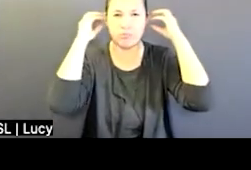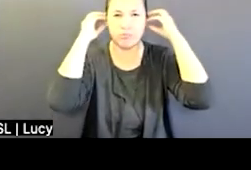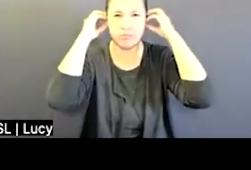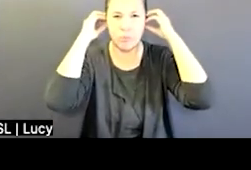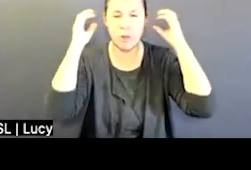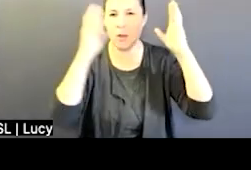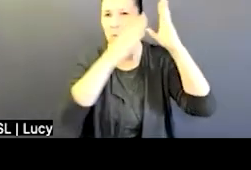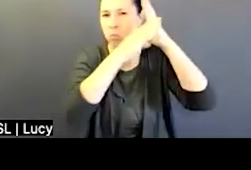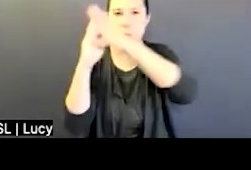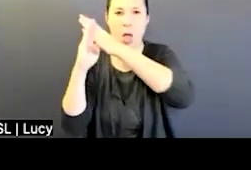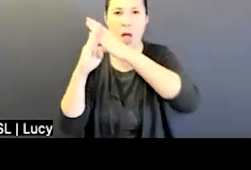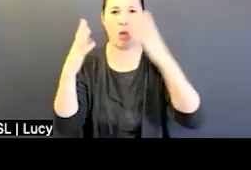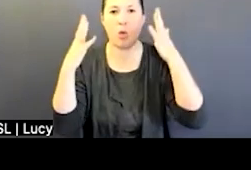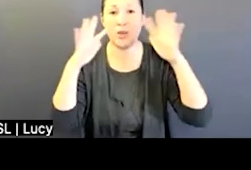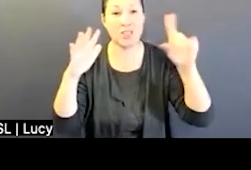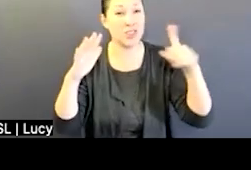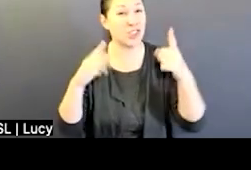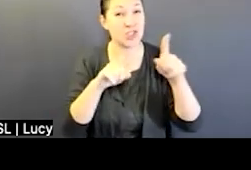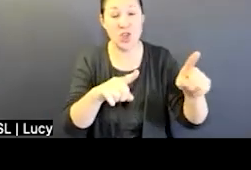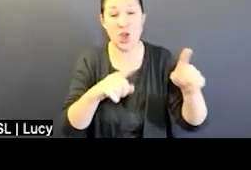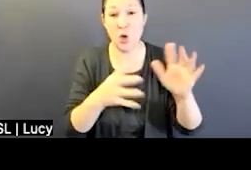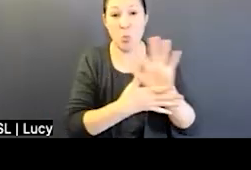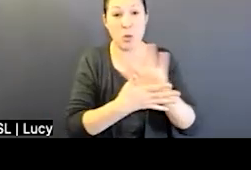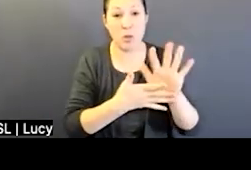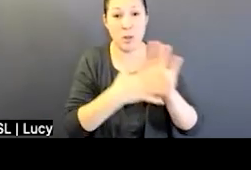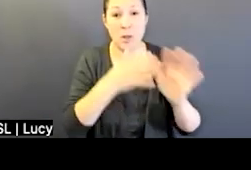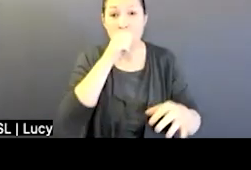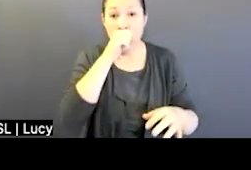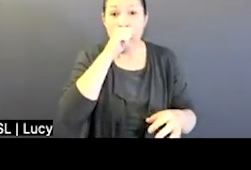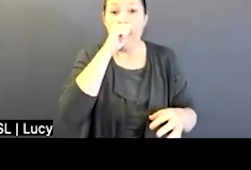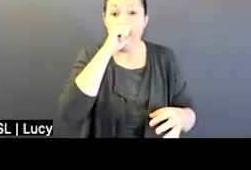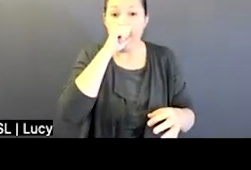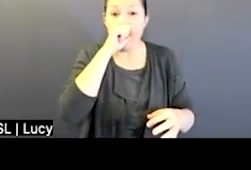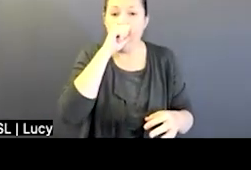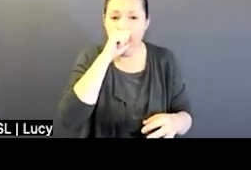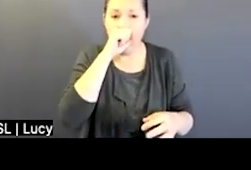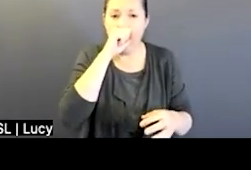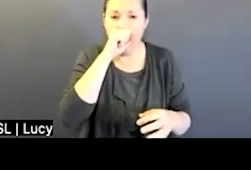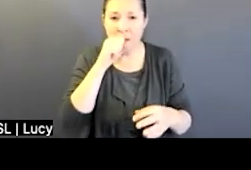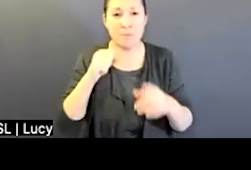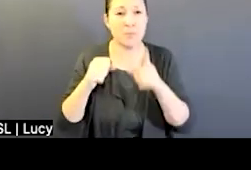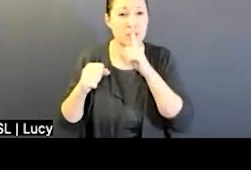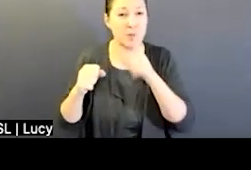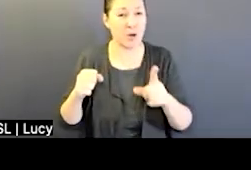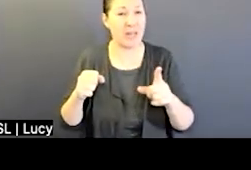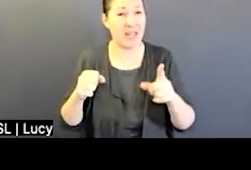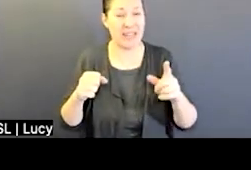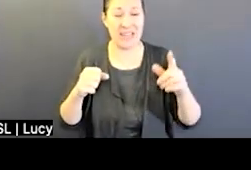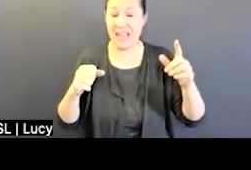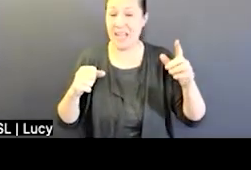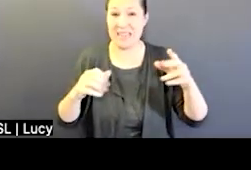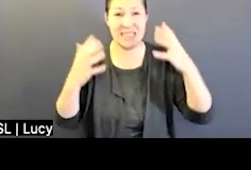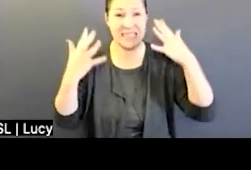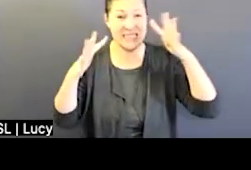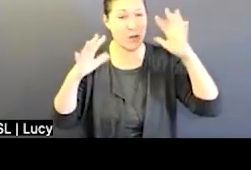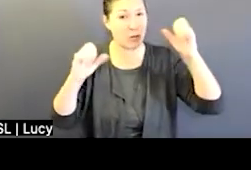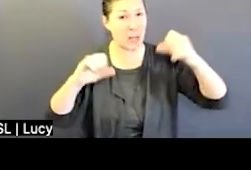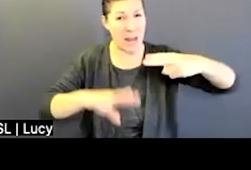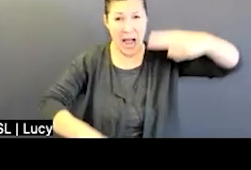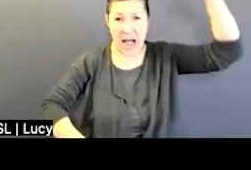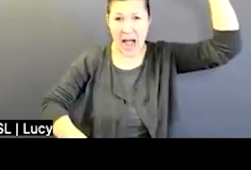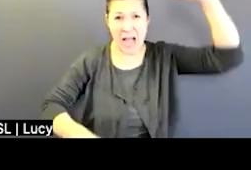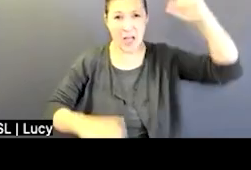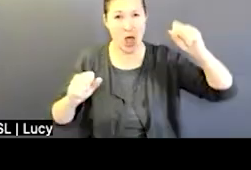movies, which actually, let me tell you all, you need to, at least earplugs, because it's so high that you can get